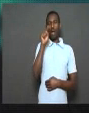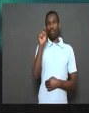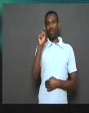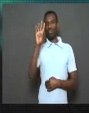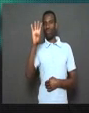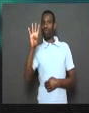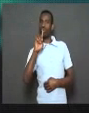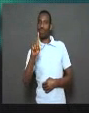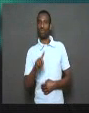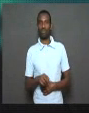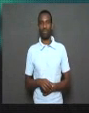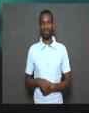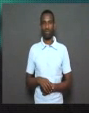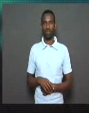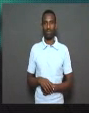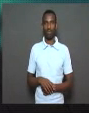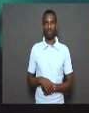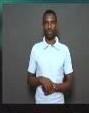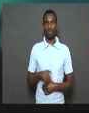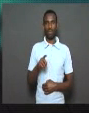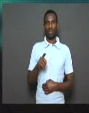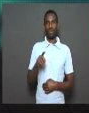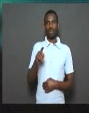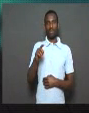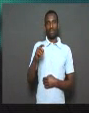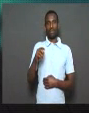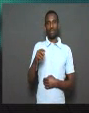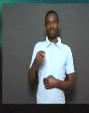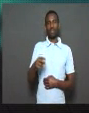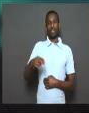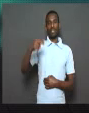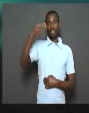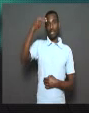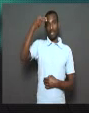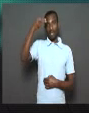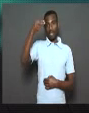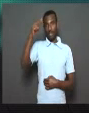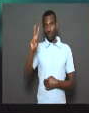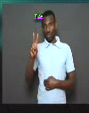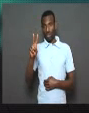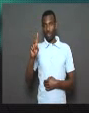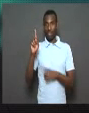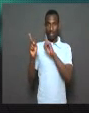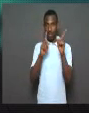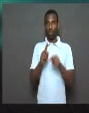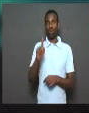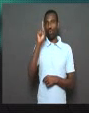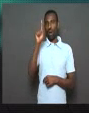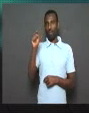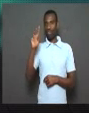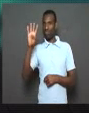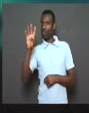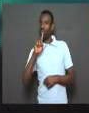1.4, while the molar ratio of hydrogen is